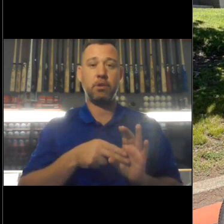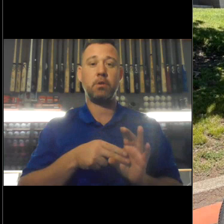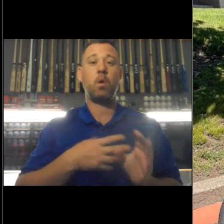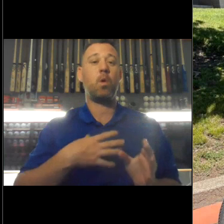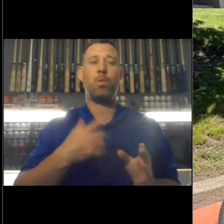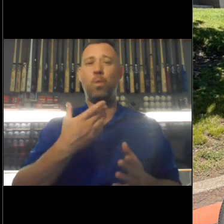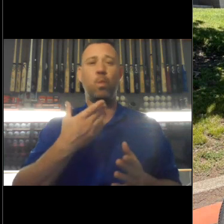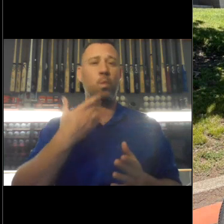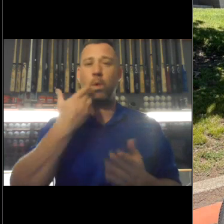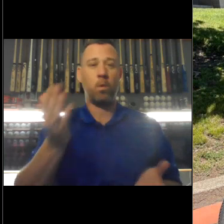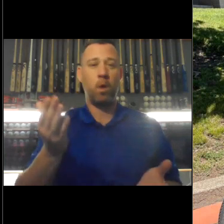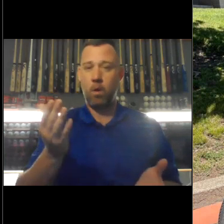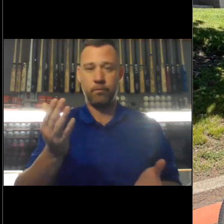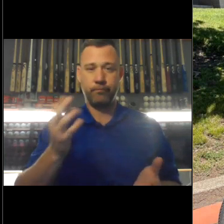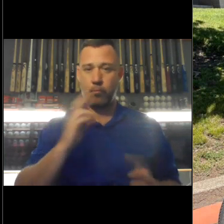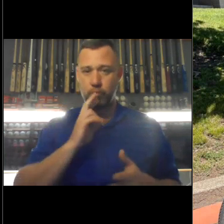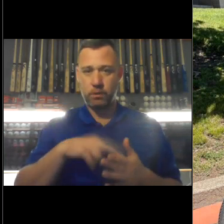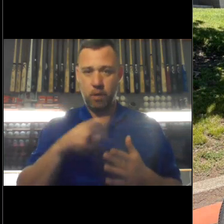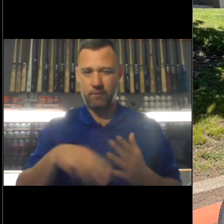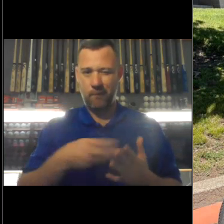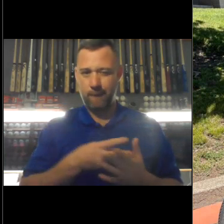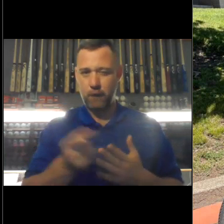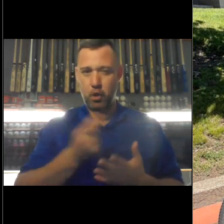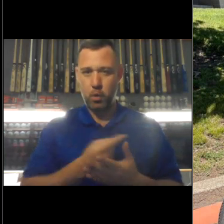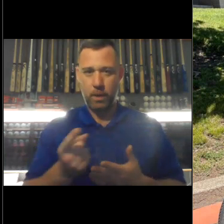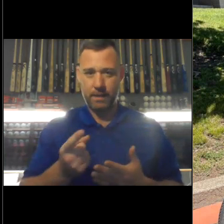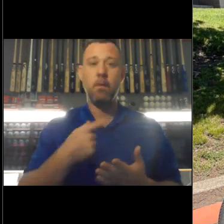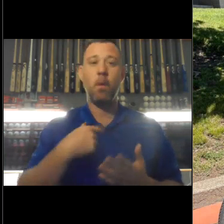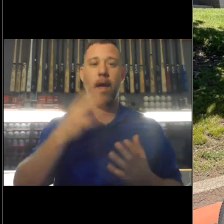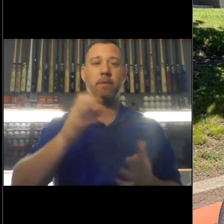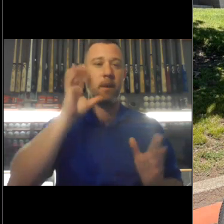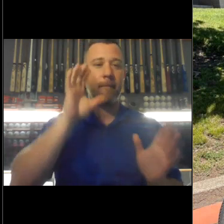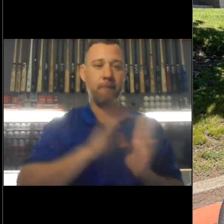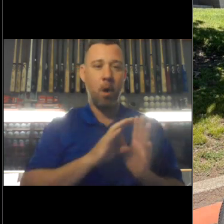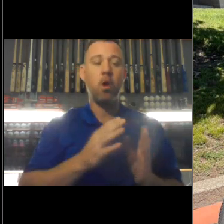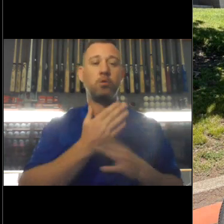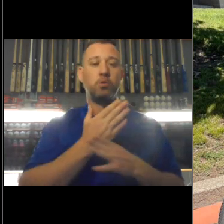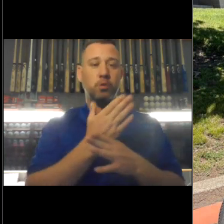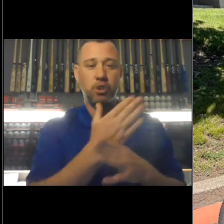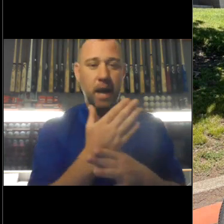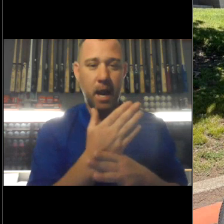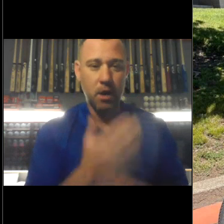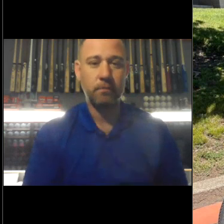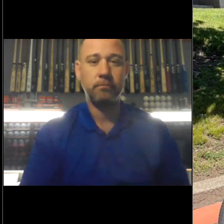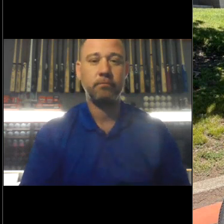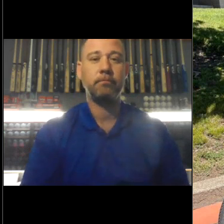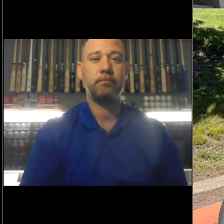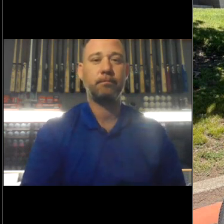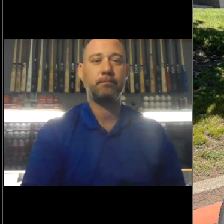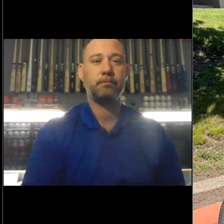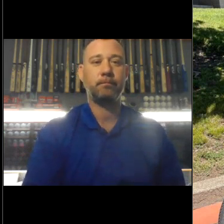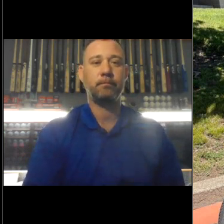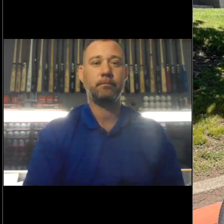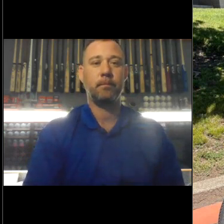the results for a couple of weeks, but we do have some photos to share. And I haven't seen these